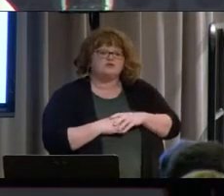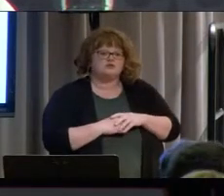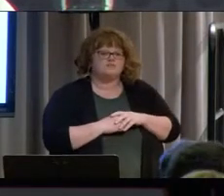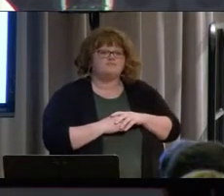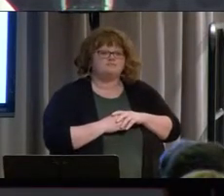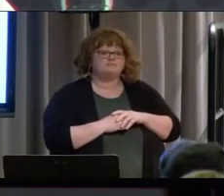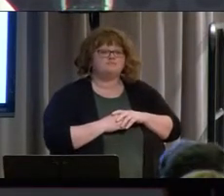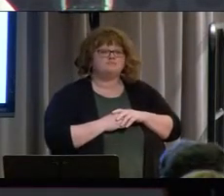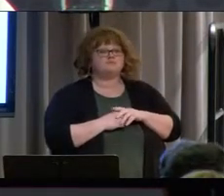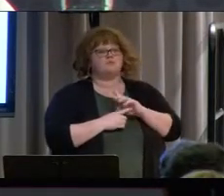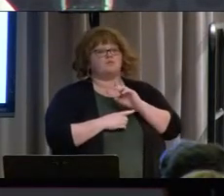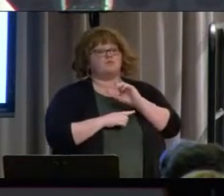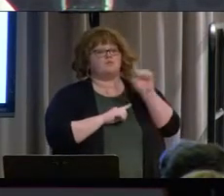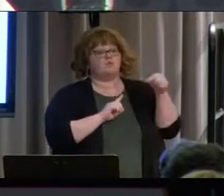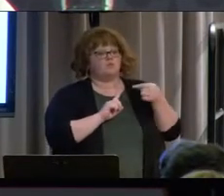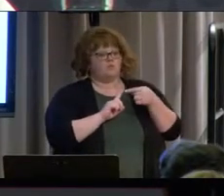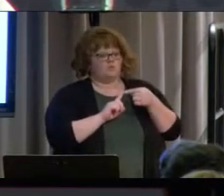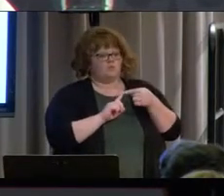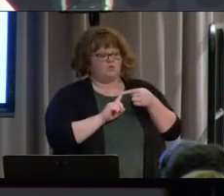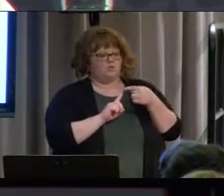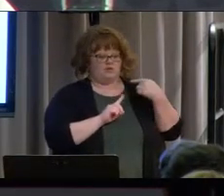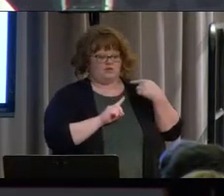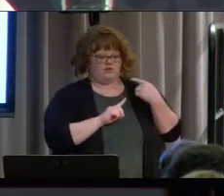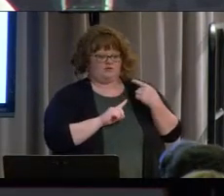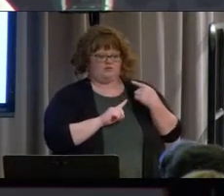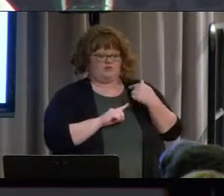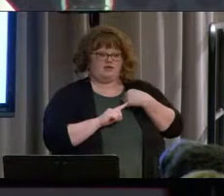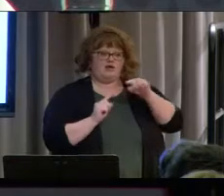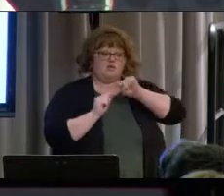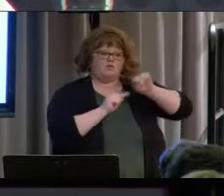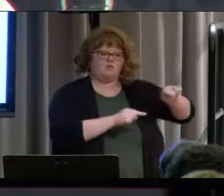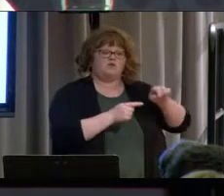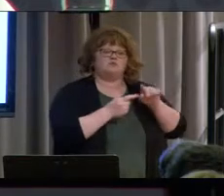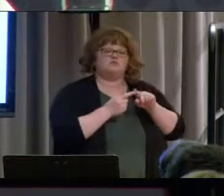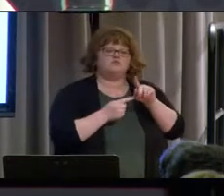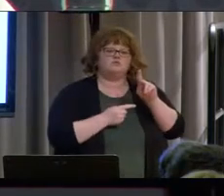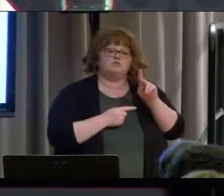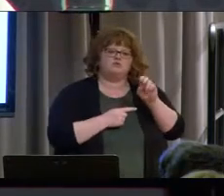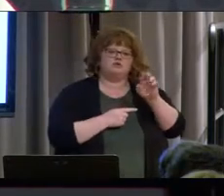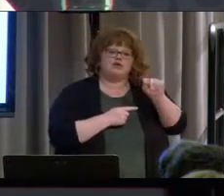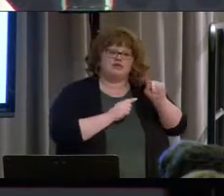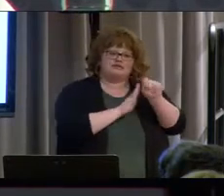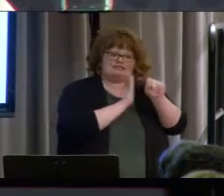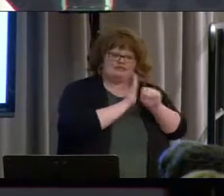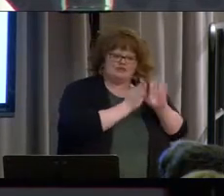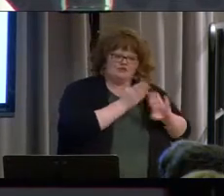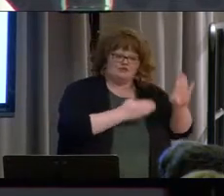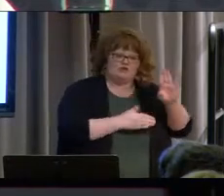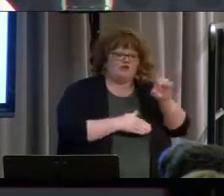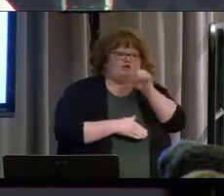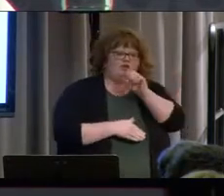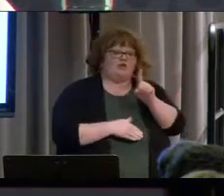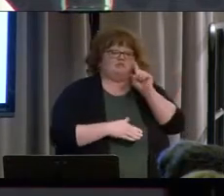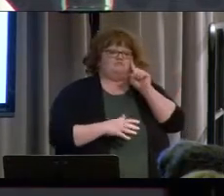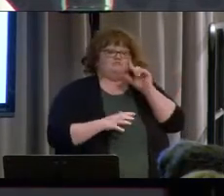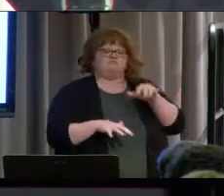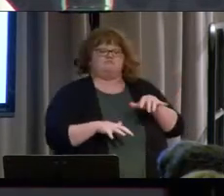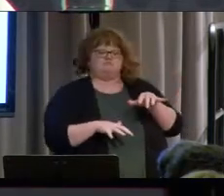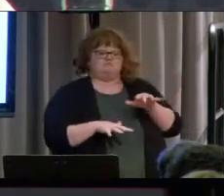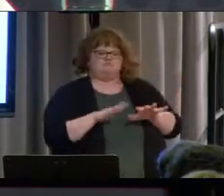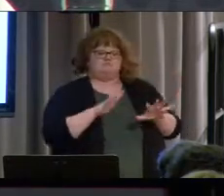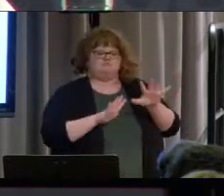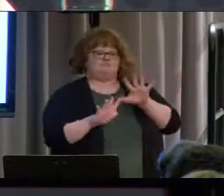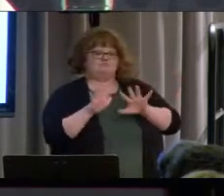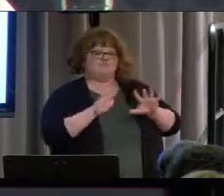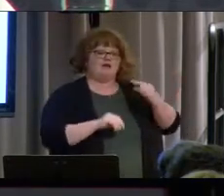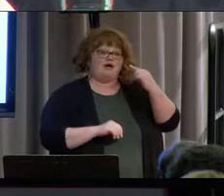I went to Kent State, I was really taken aback. I thought that